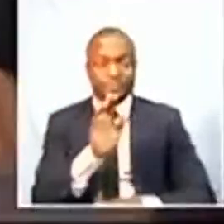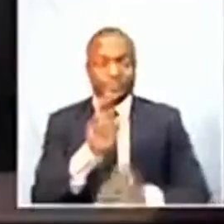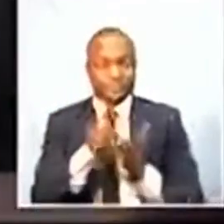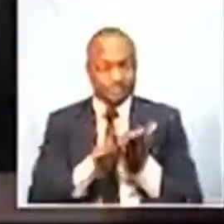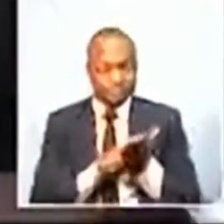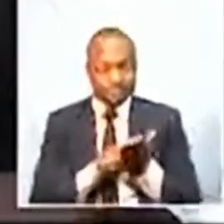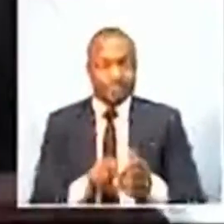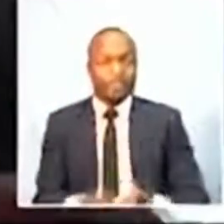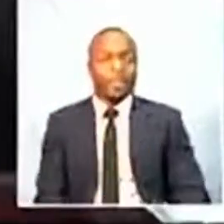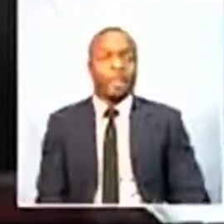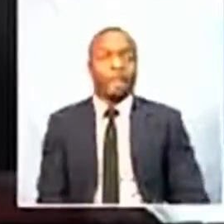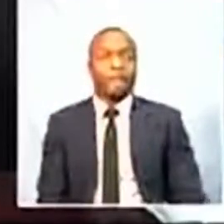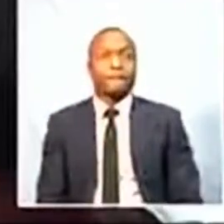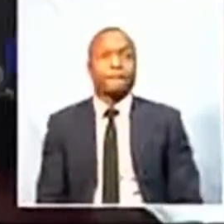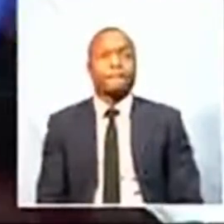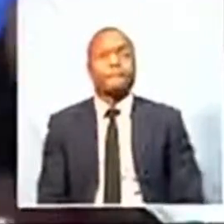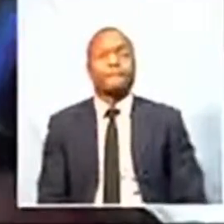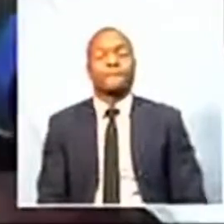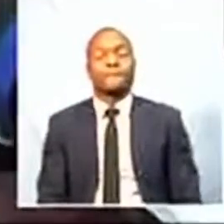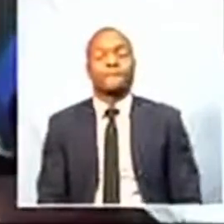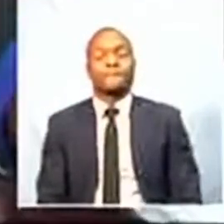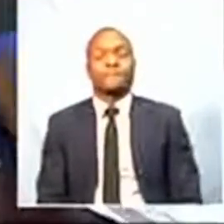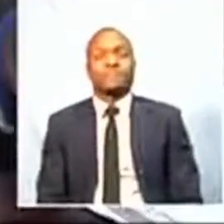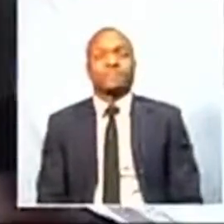Thank you, Chair.